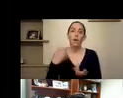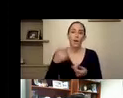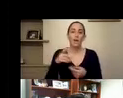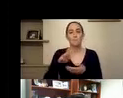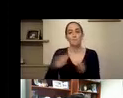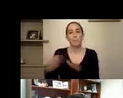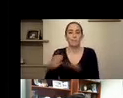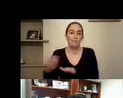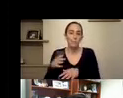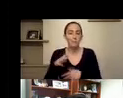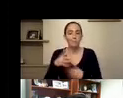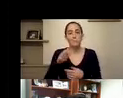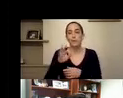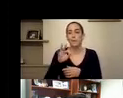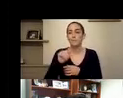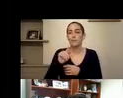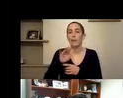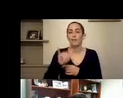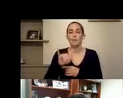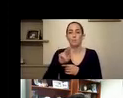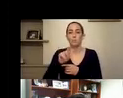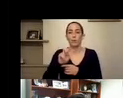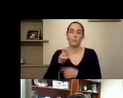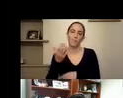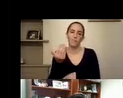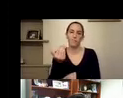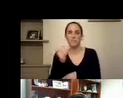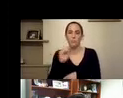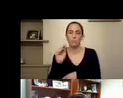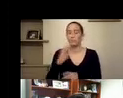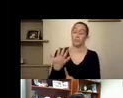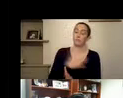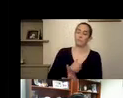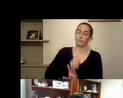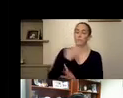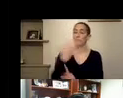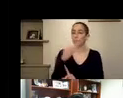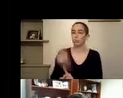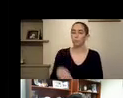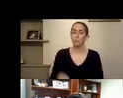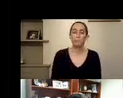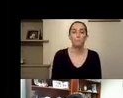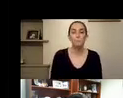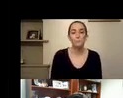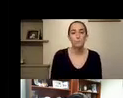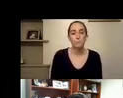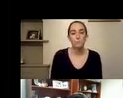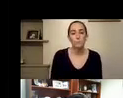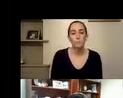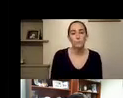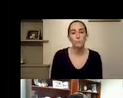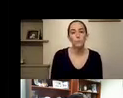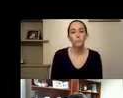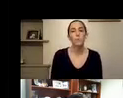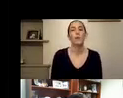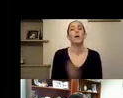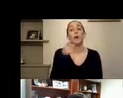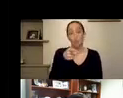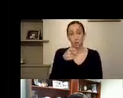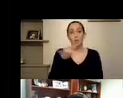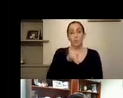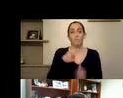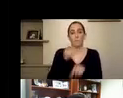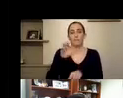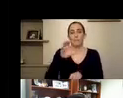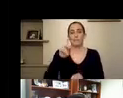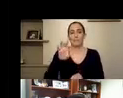5%, as I mentioned earlier. And then they also give us something like this, which helps us to track how cases